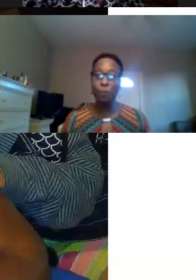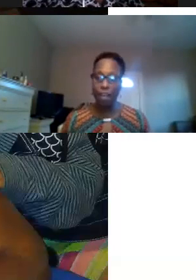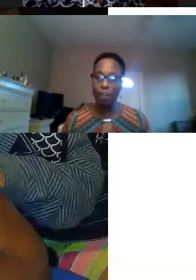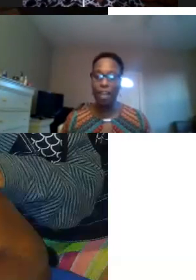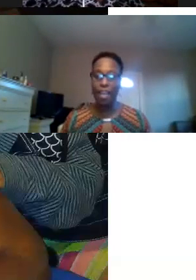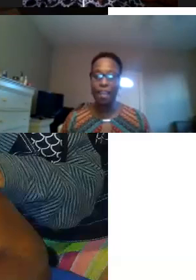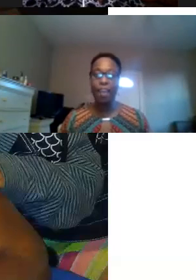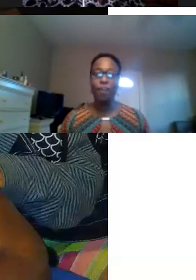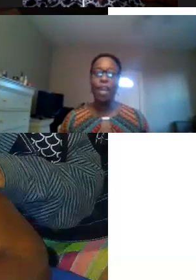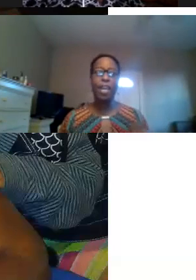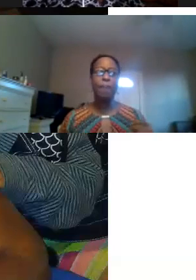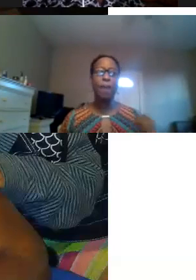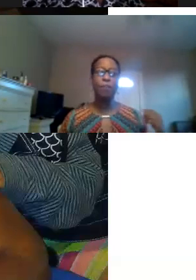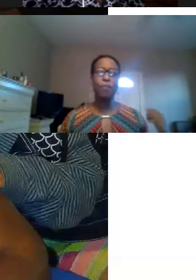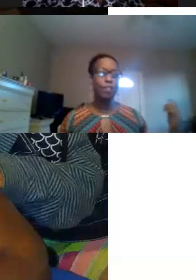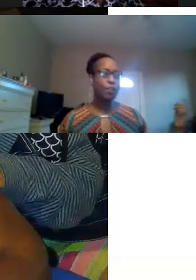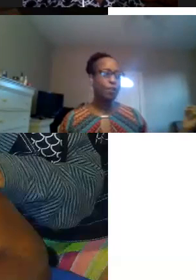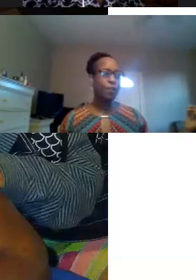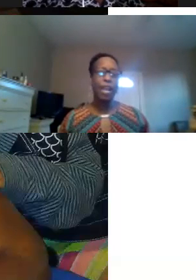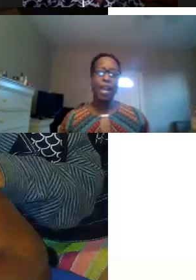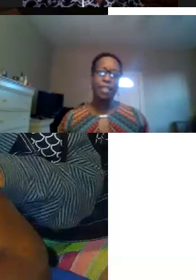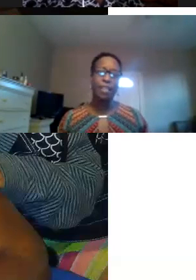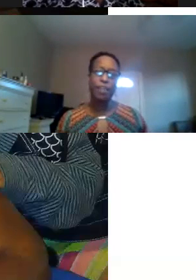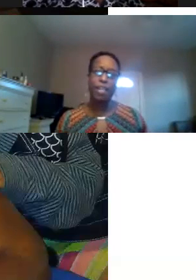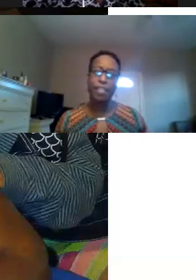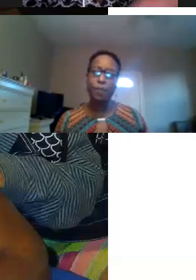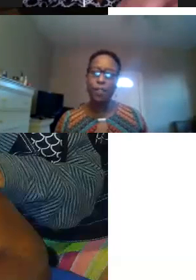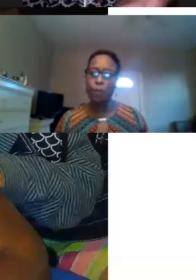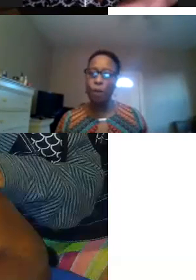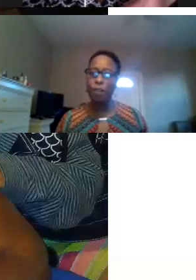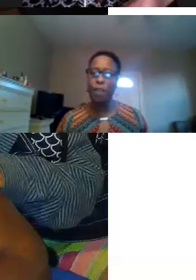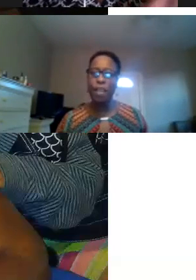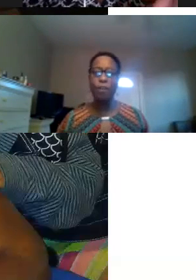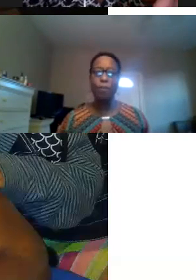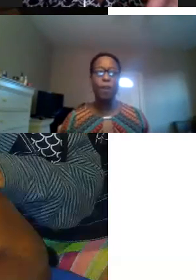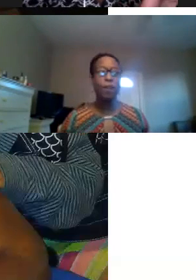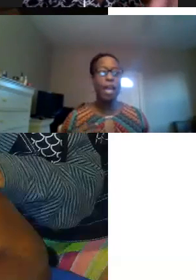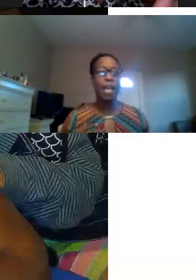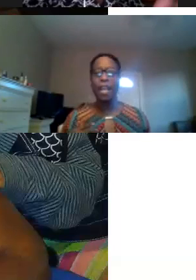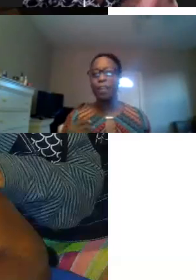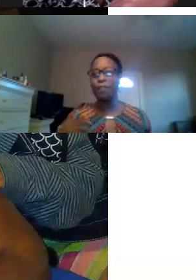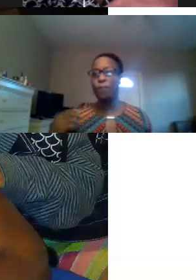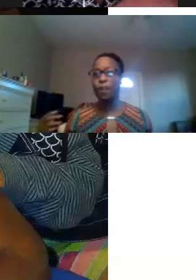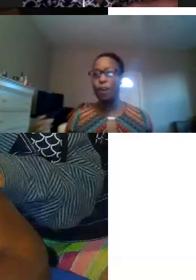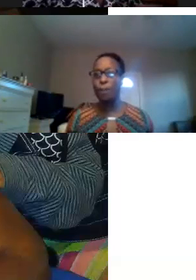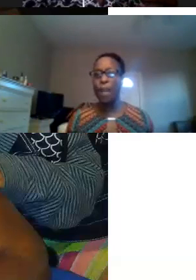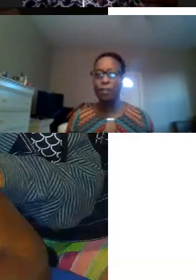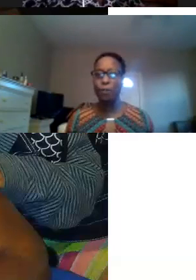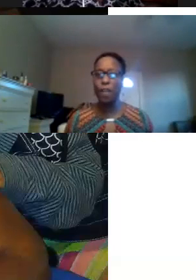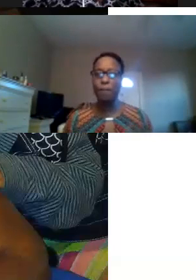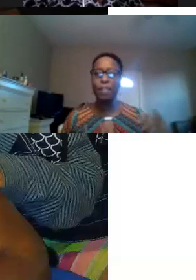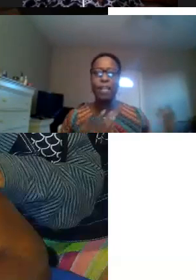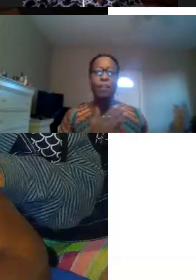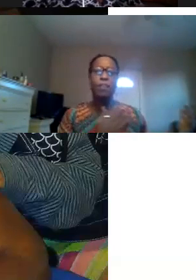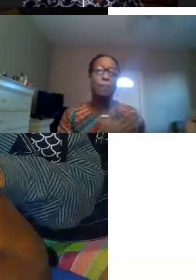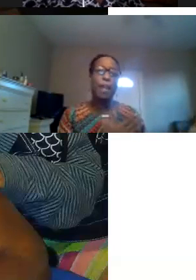really real, like, okay, am I going to actually try to see what's wrong with me, or will I like forego paying the